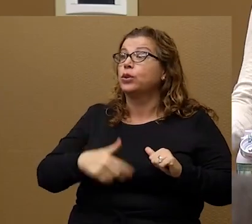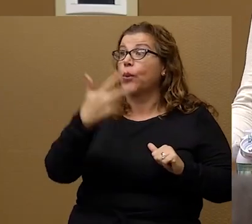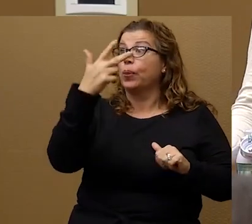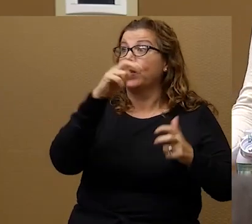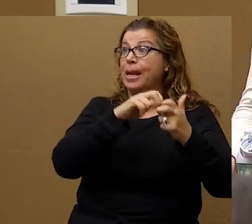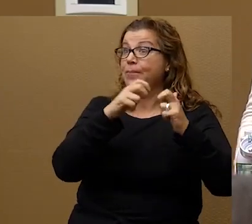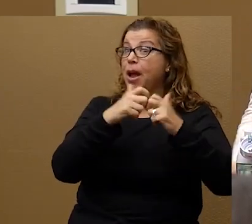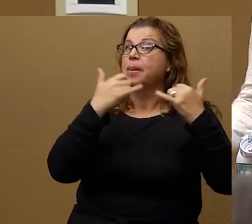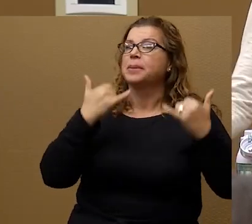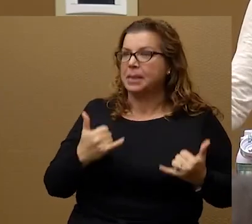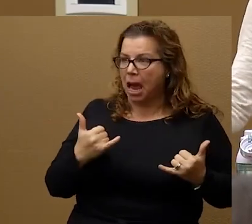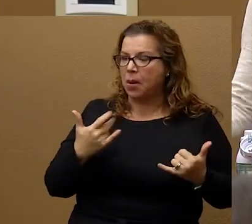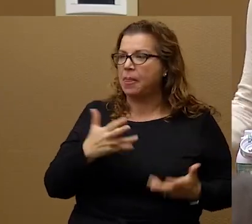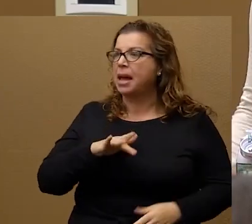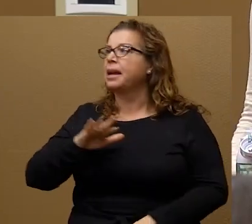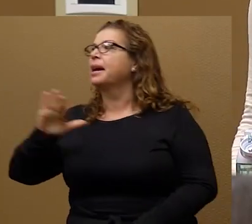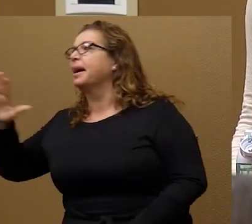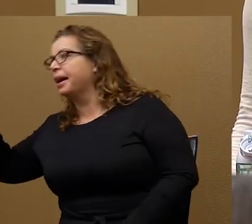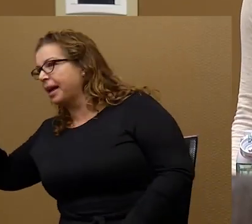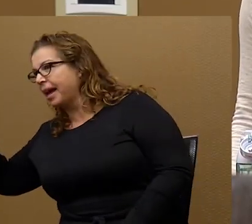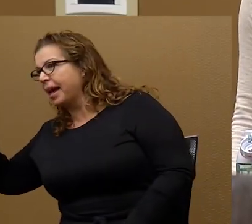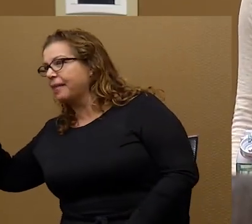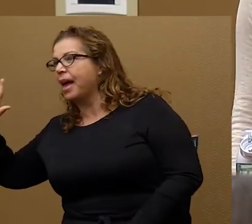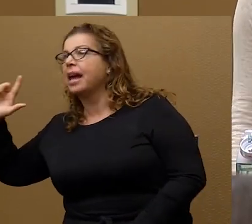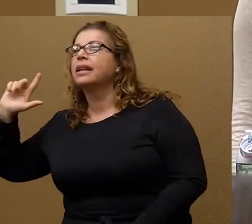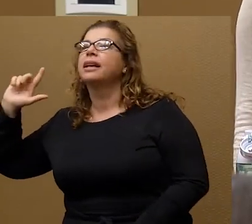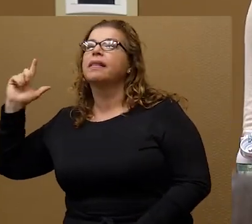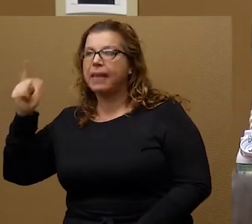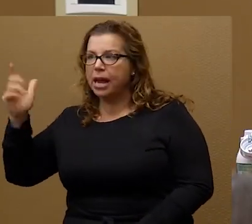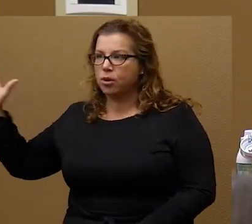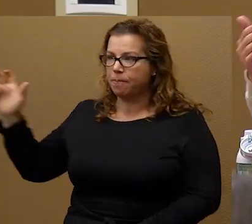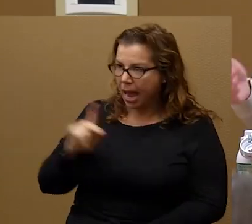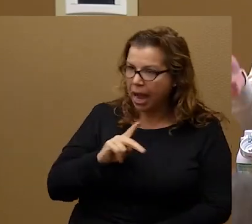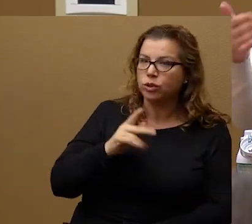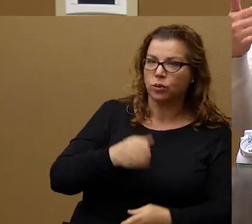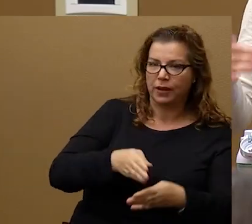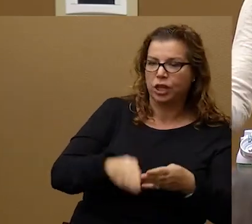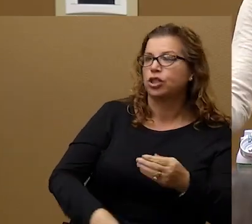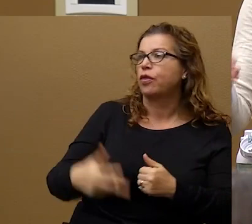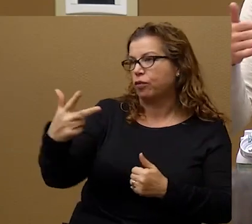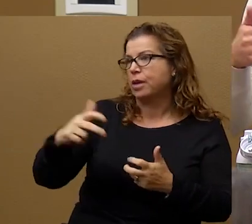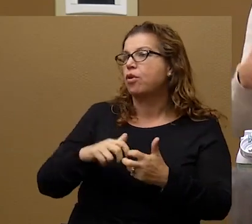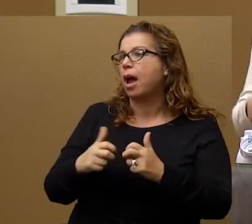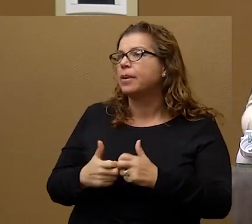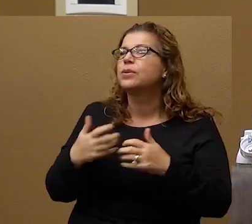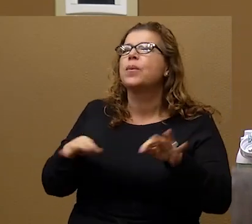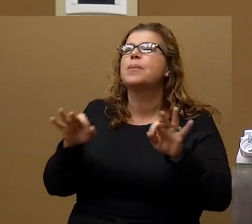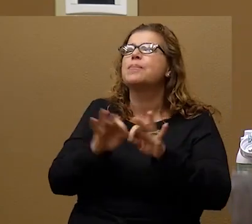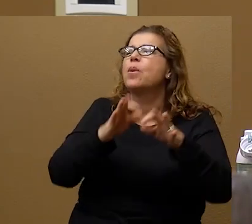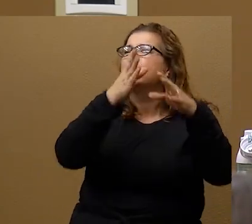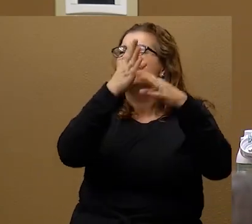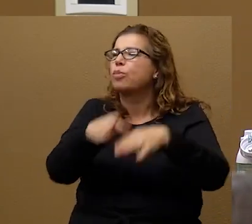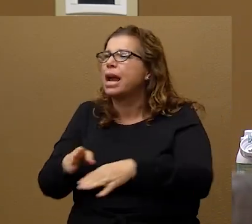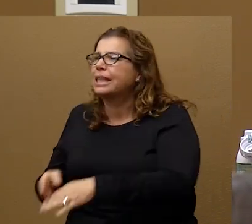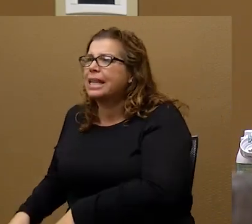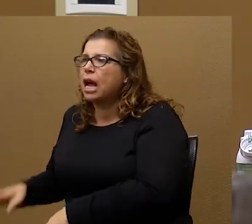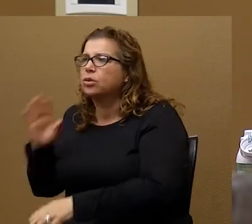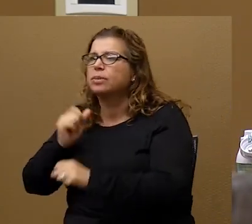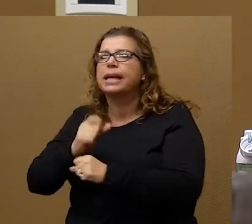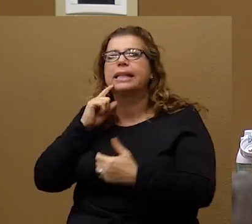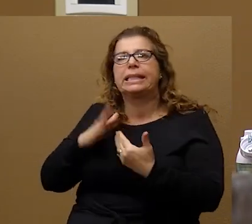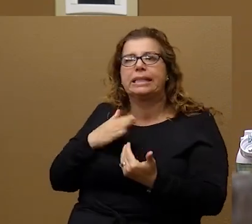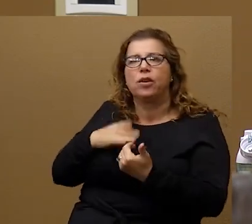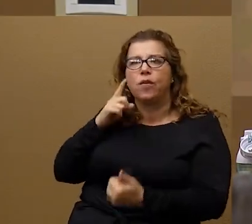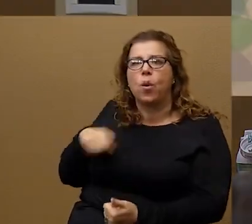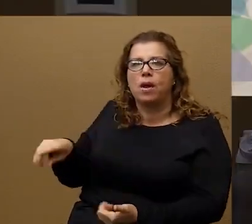now, great. Then we could do 3 problems later. So just think about how you can break things up to be easier for your students.